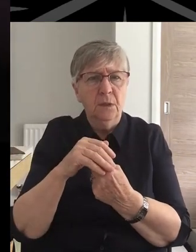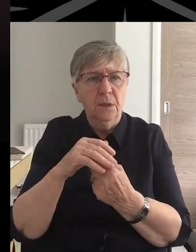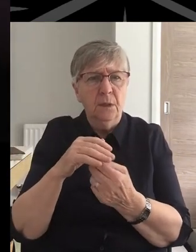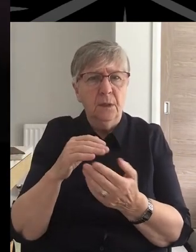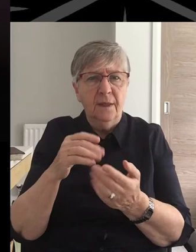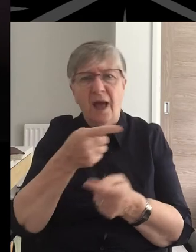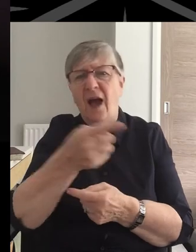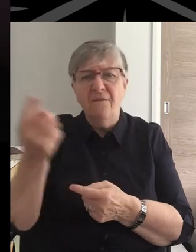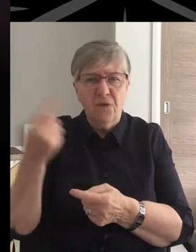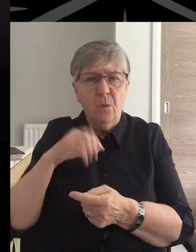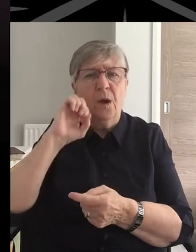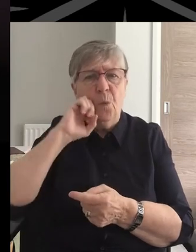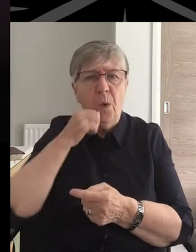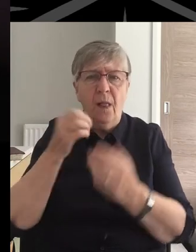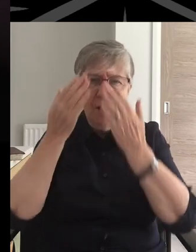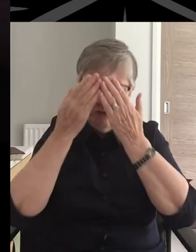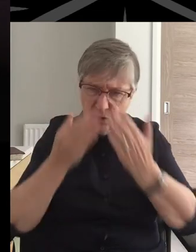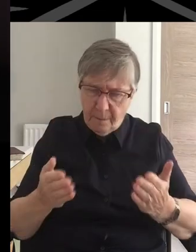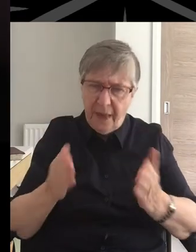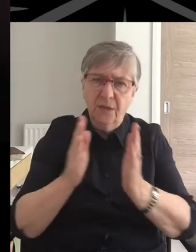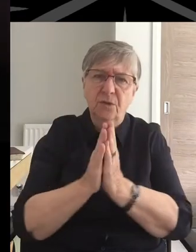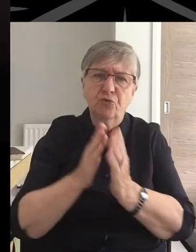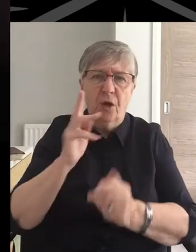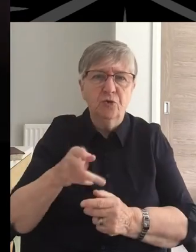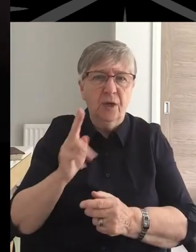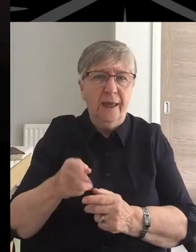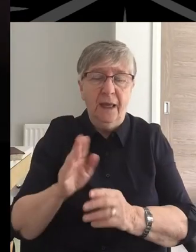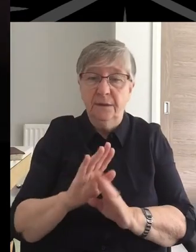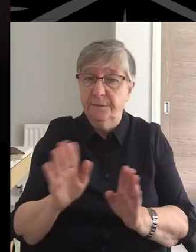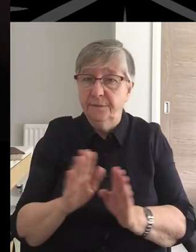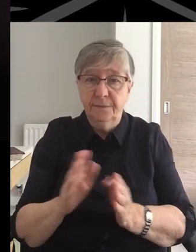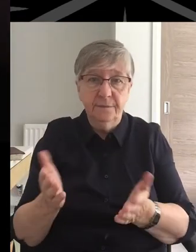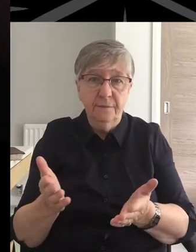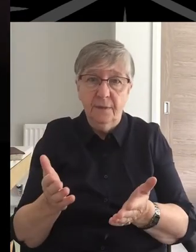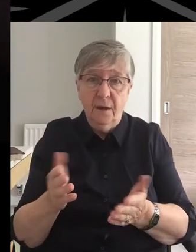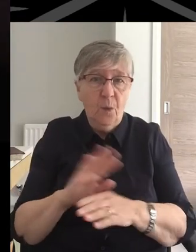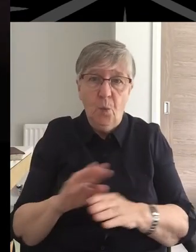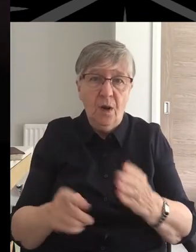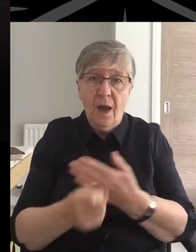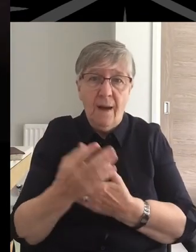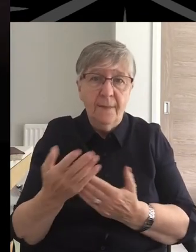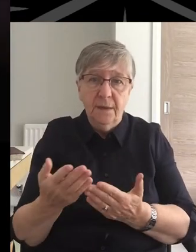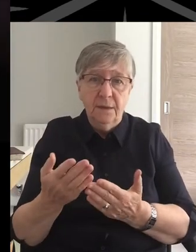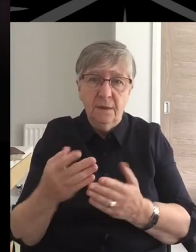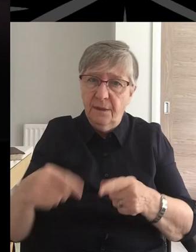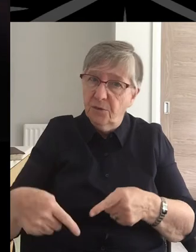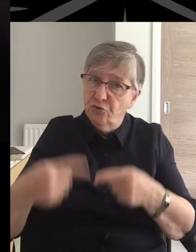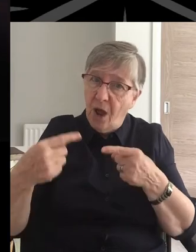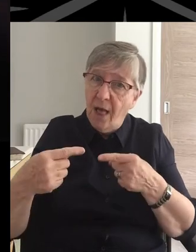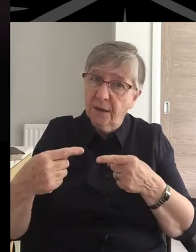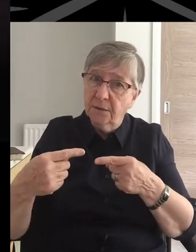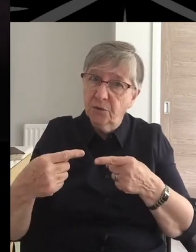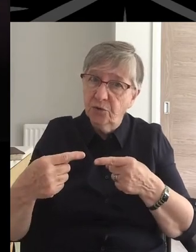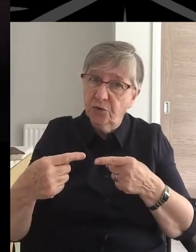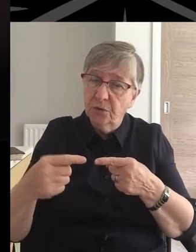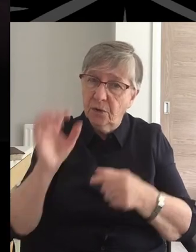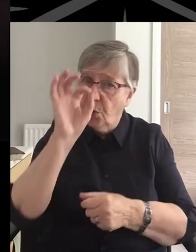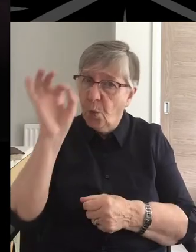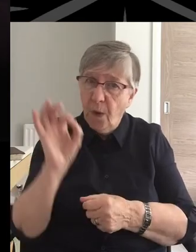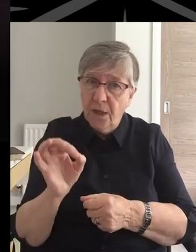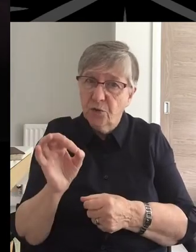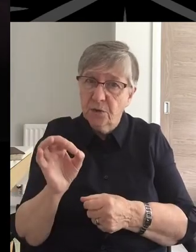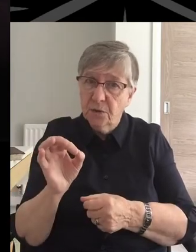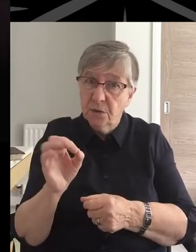suddenly everyone's going to be much more respectful and everything else. The challenges, the questions are not going to go